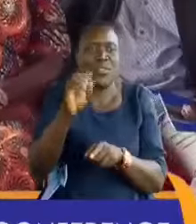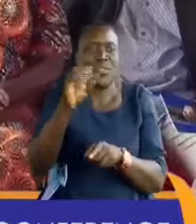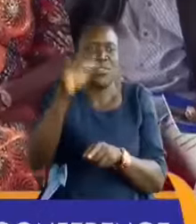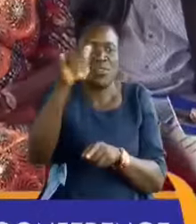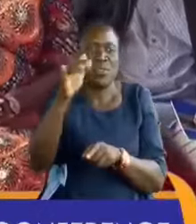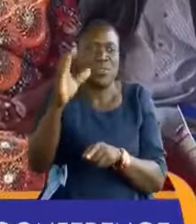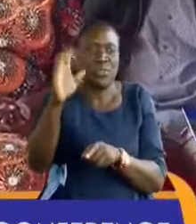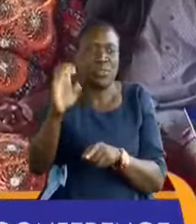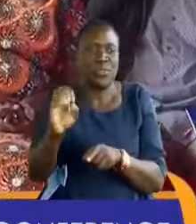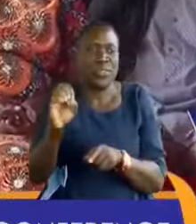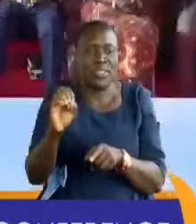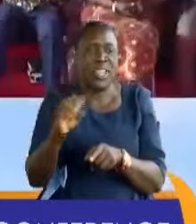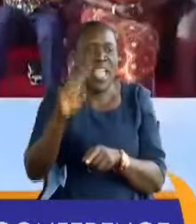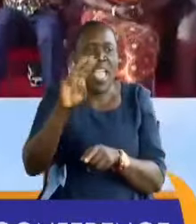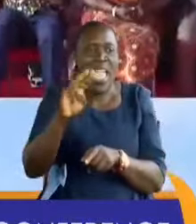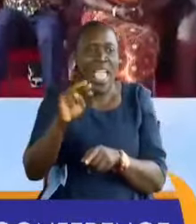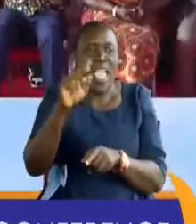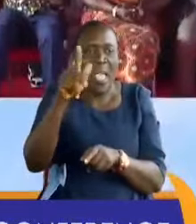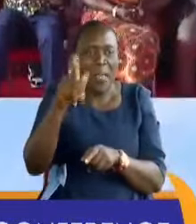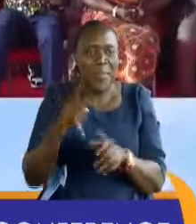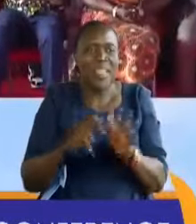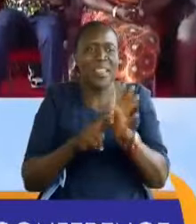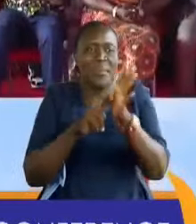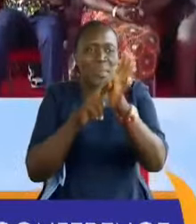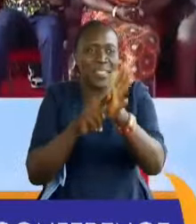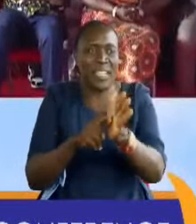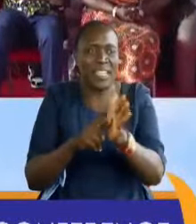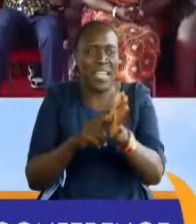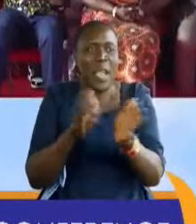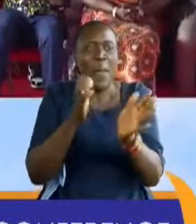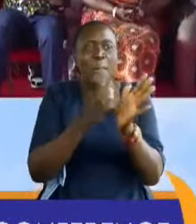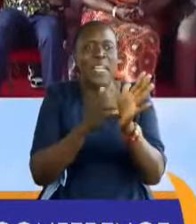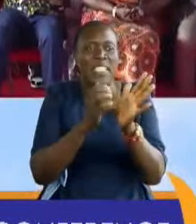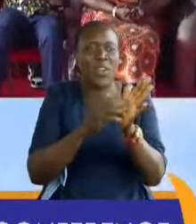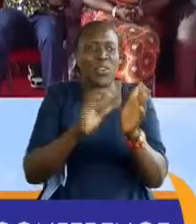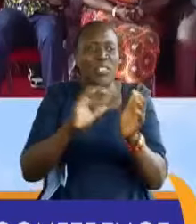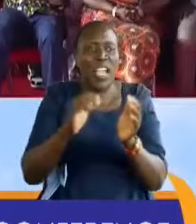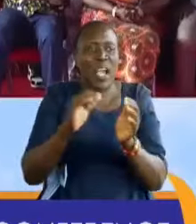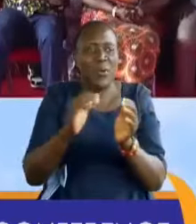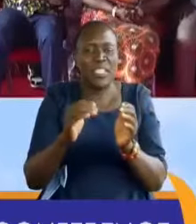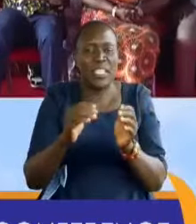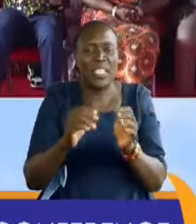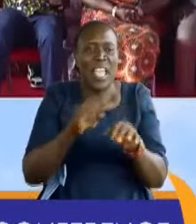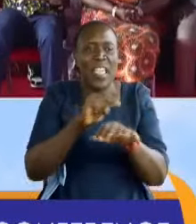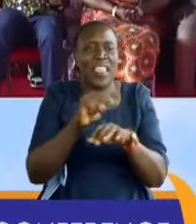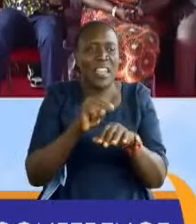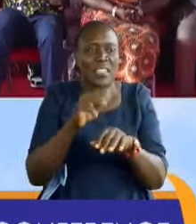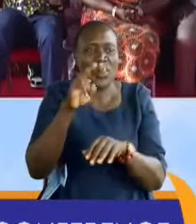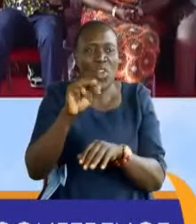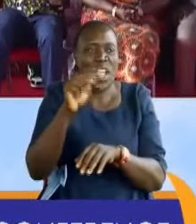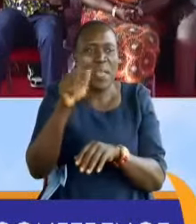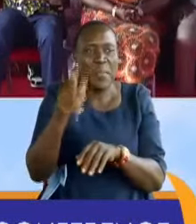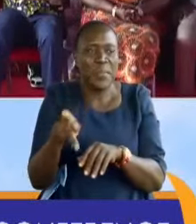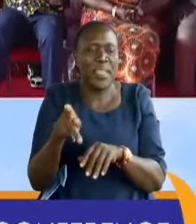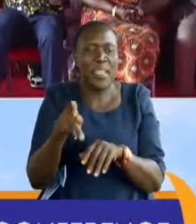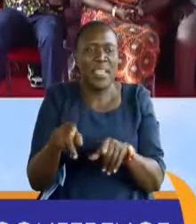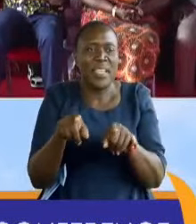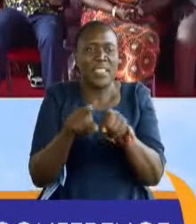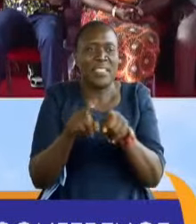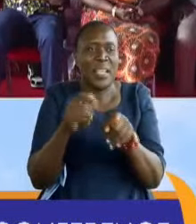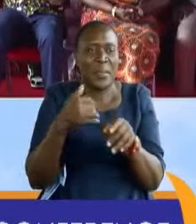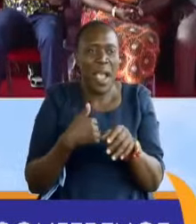Parliament representing Machakos County in the National Assembly. We have the Honorable